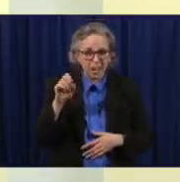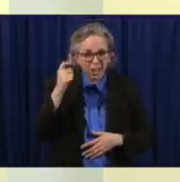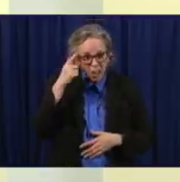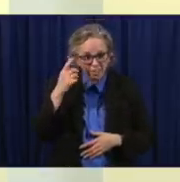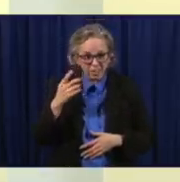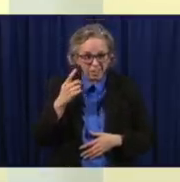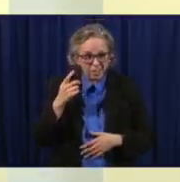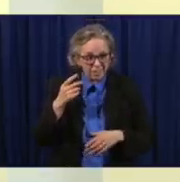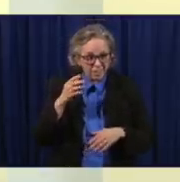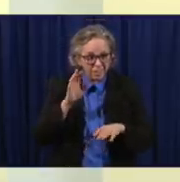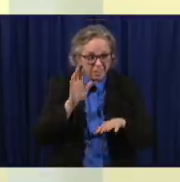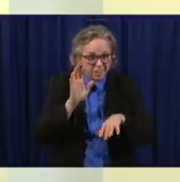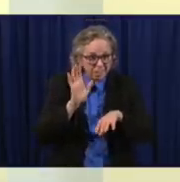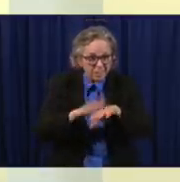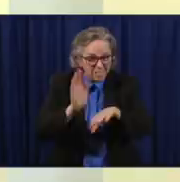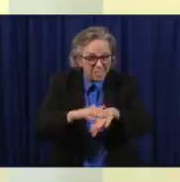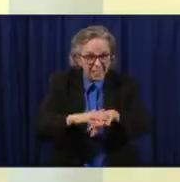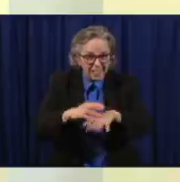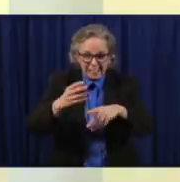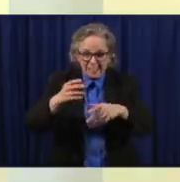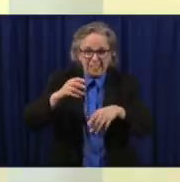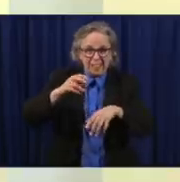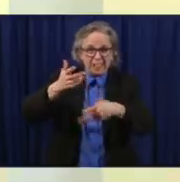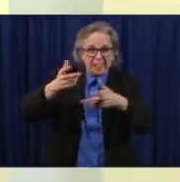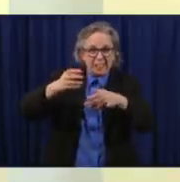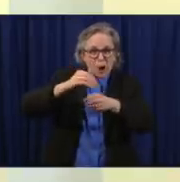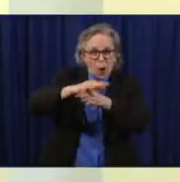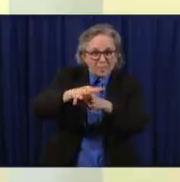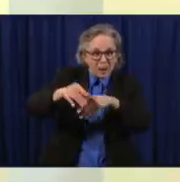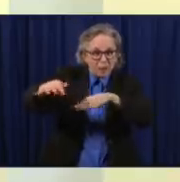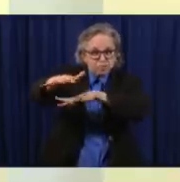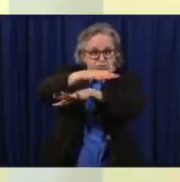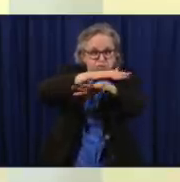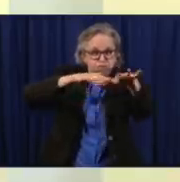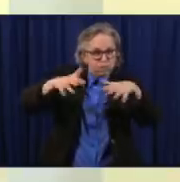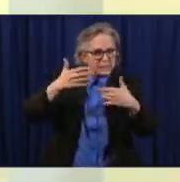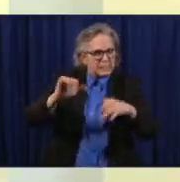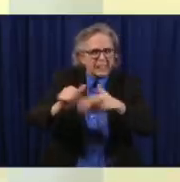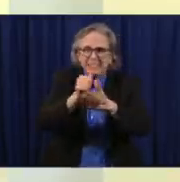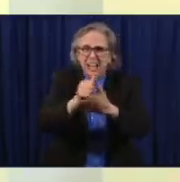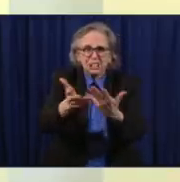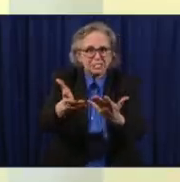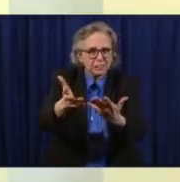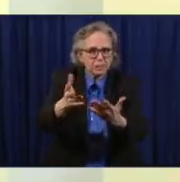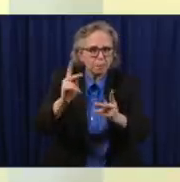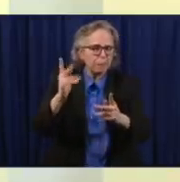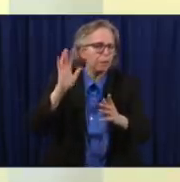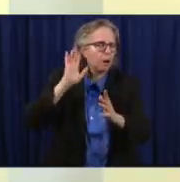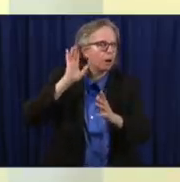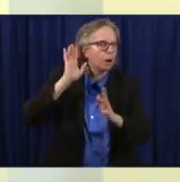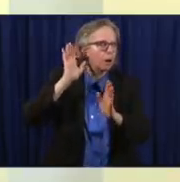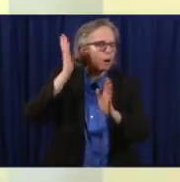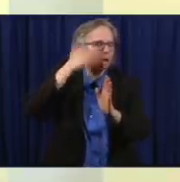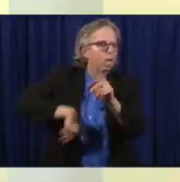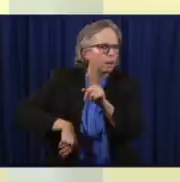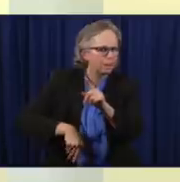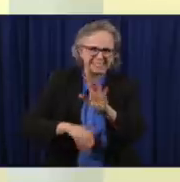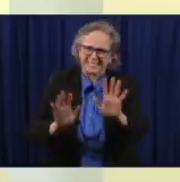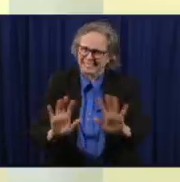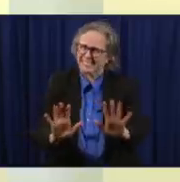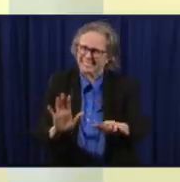respect this threat. And I think not mandating, which I support the fact that we are